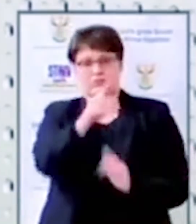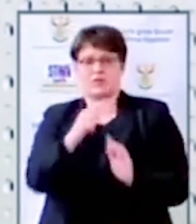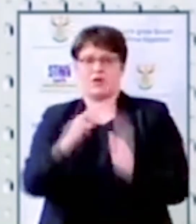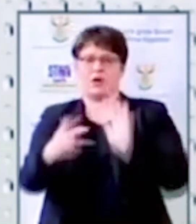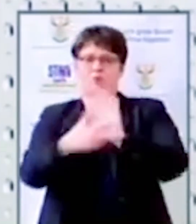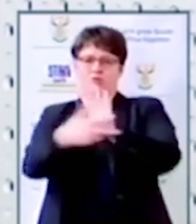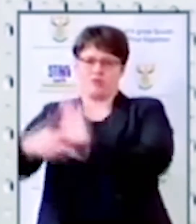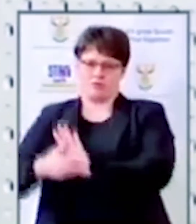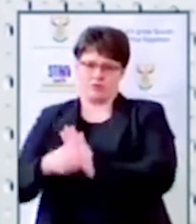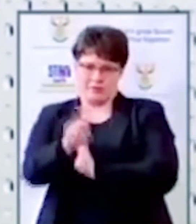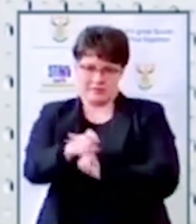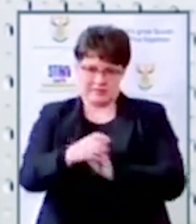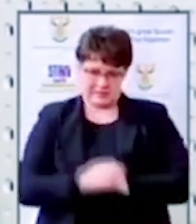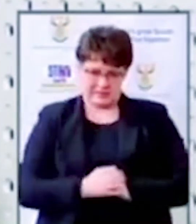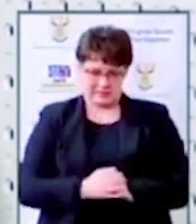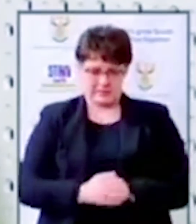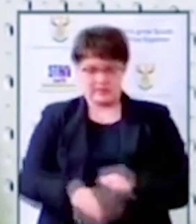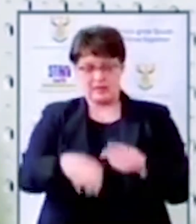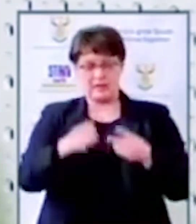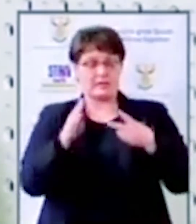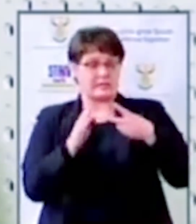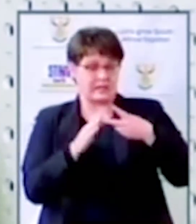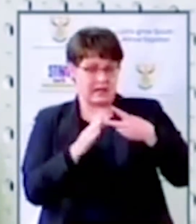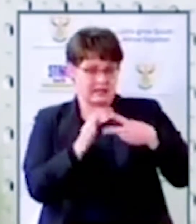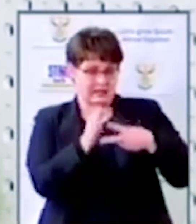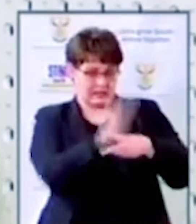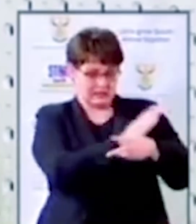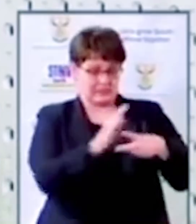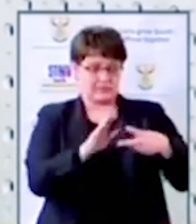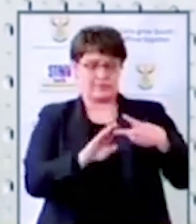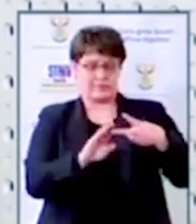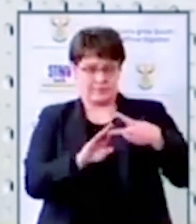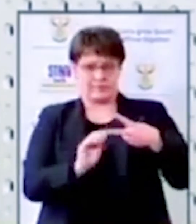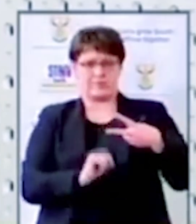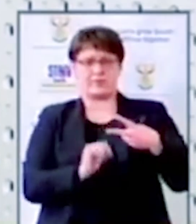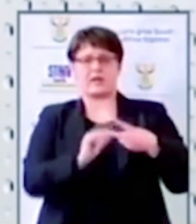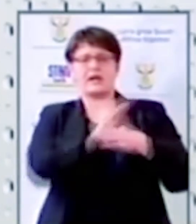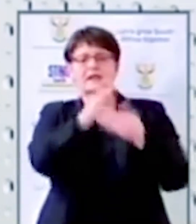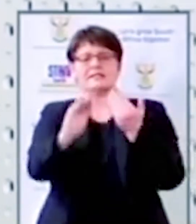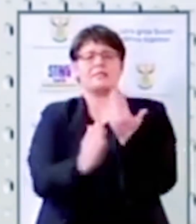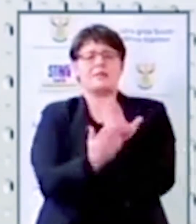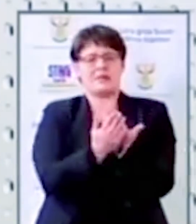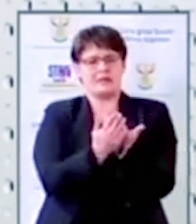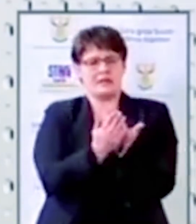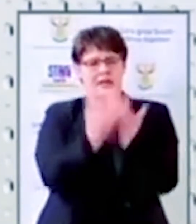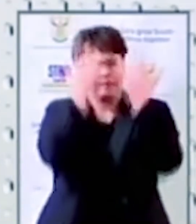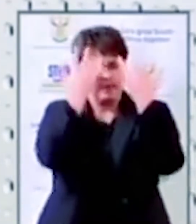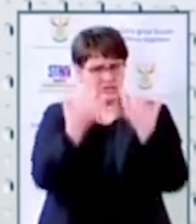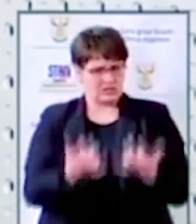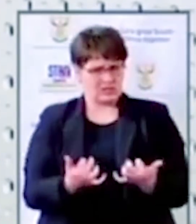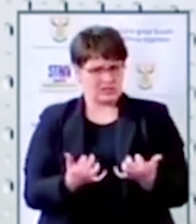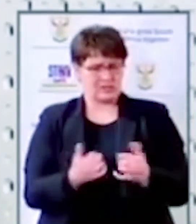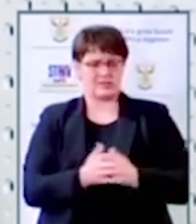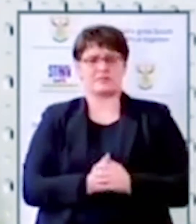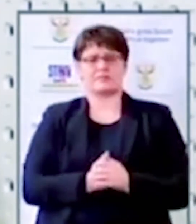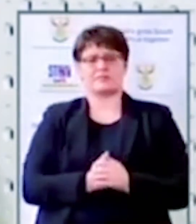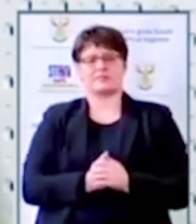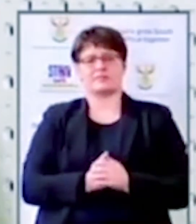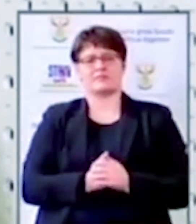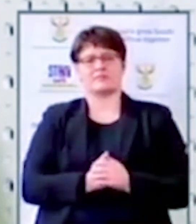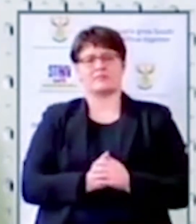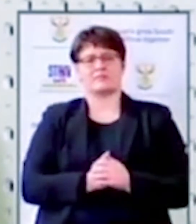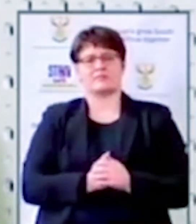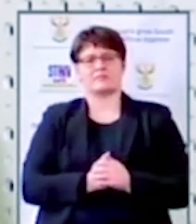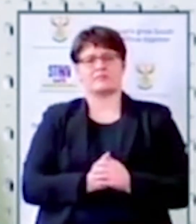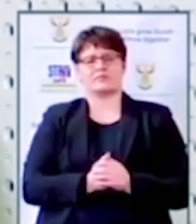Second, Mr. President, this supplementary budget lays a path to